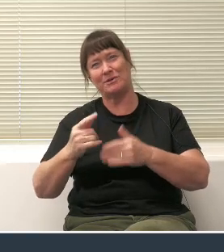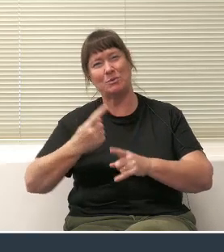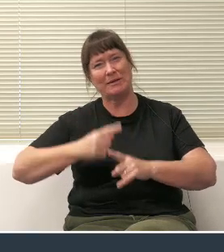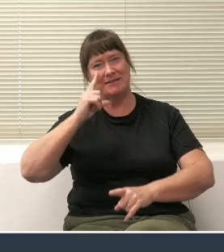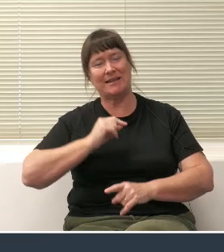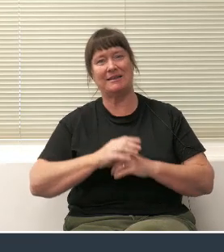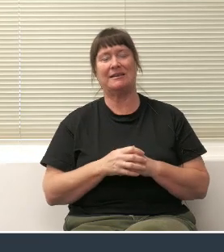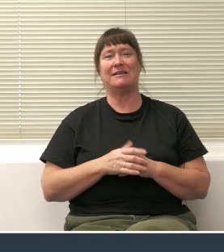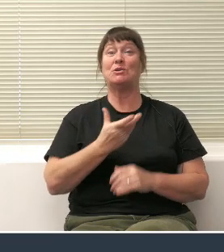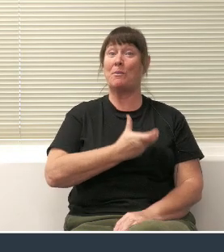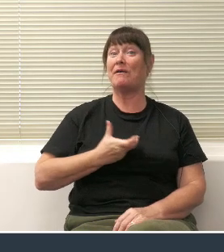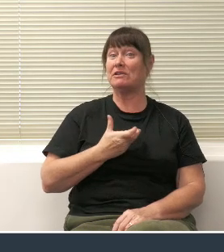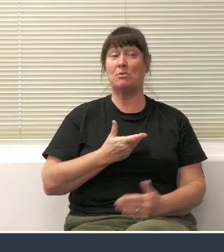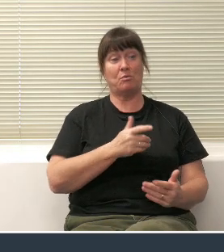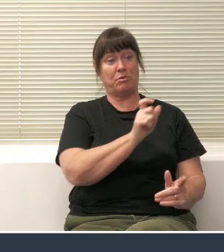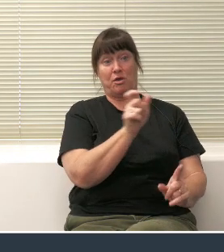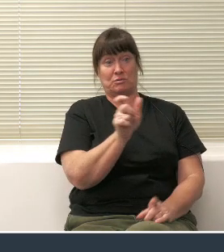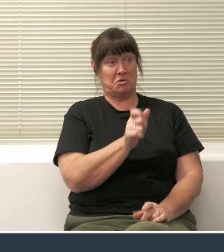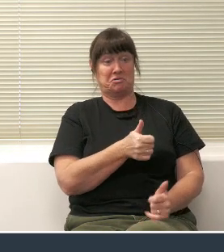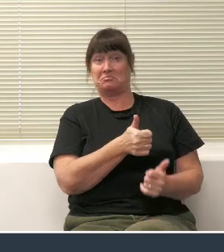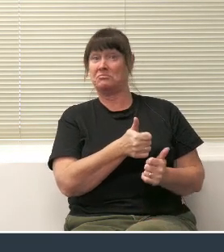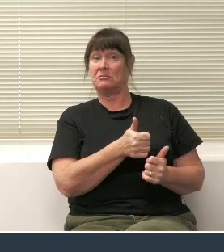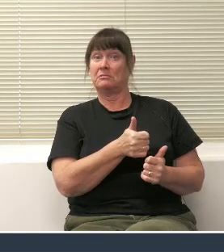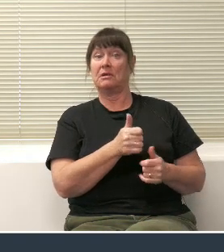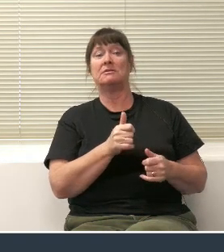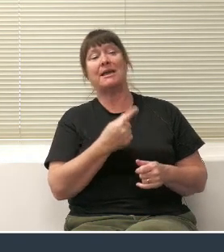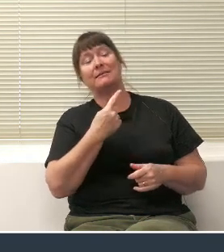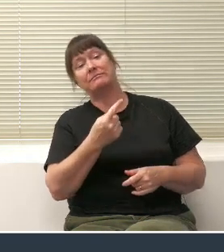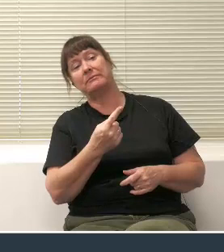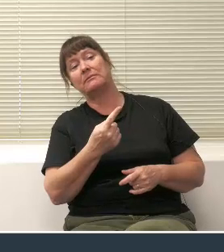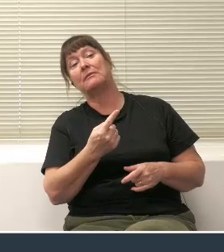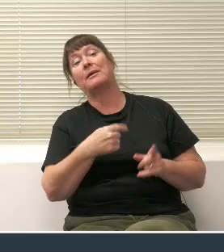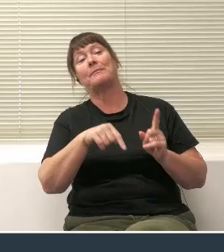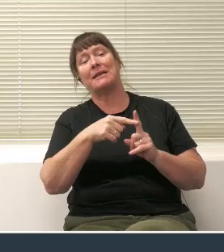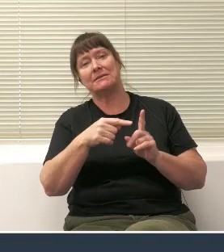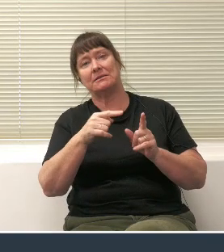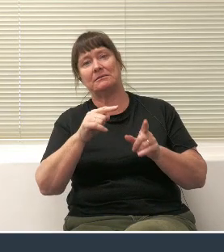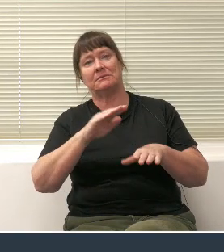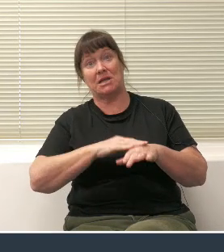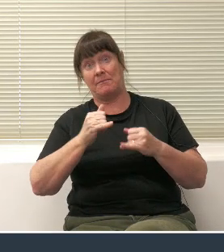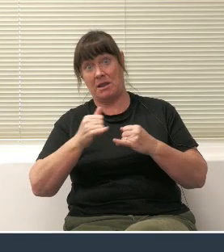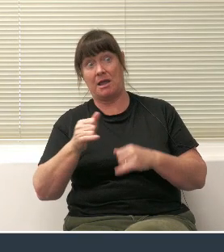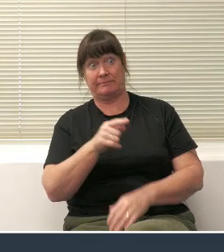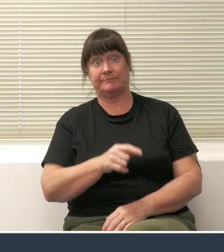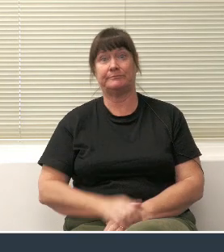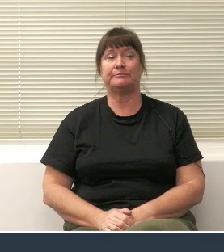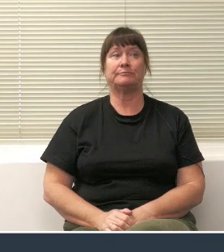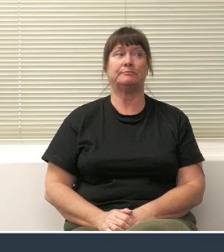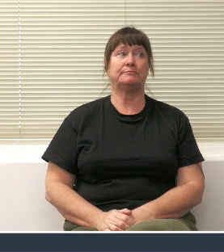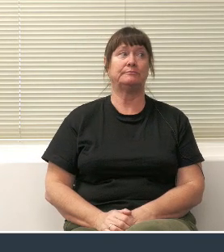as it can. So I'm comfortable with the wording, the including a timeline in the resolution that we have before us today.